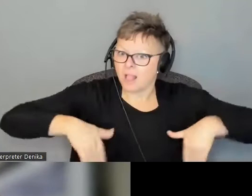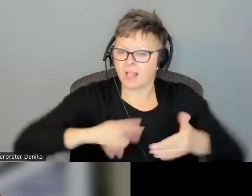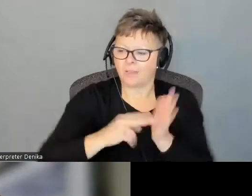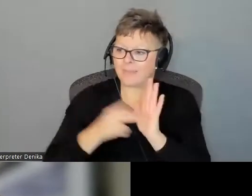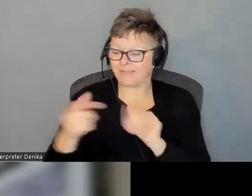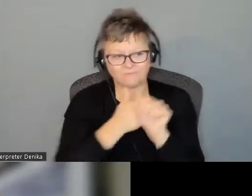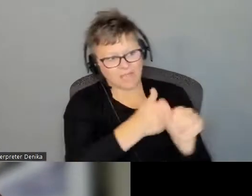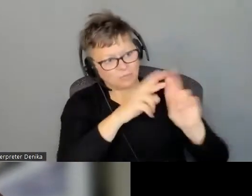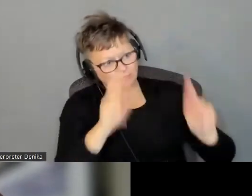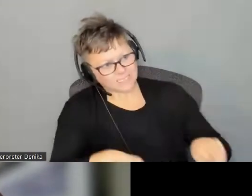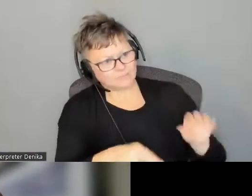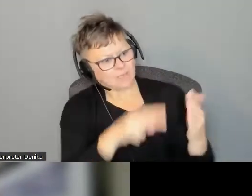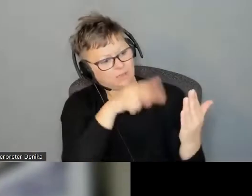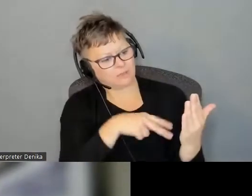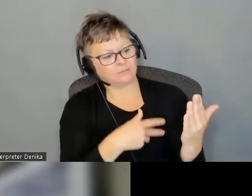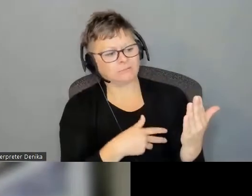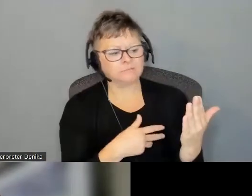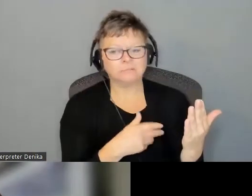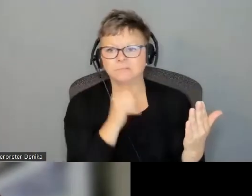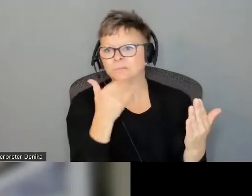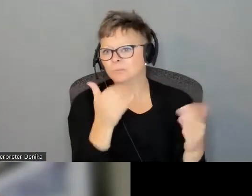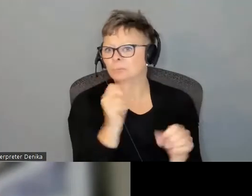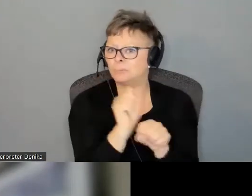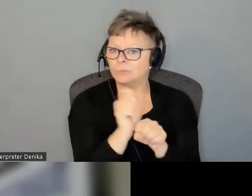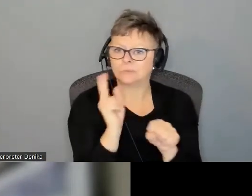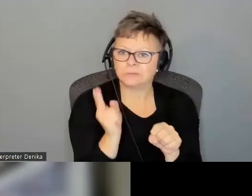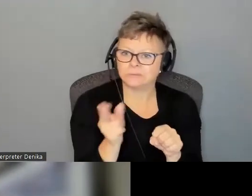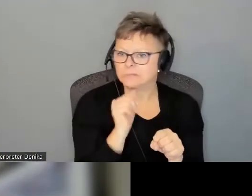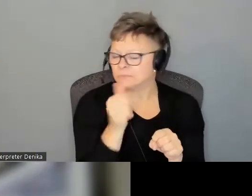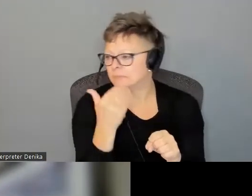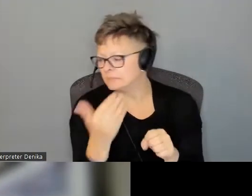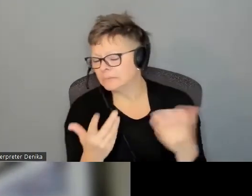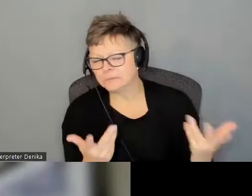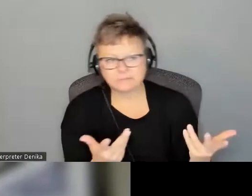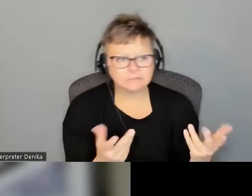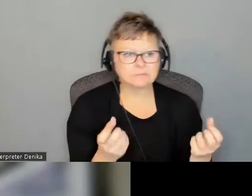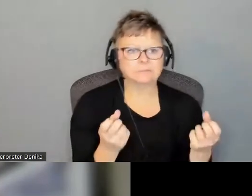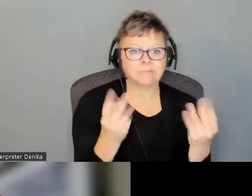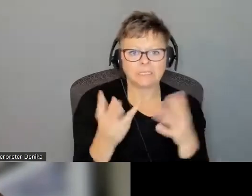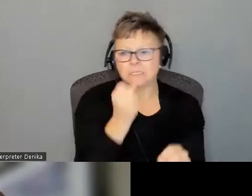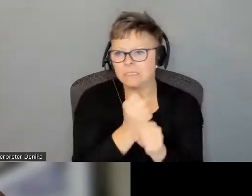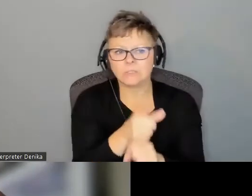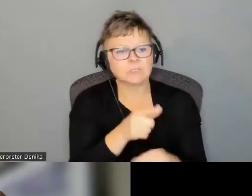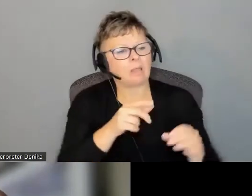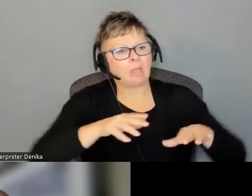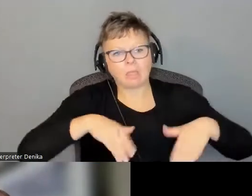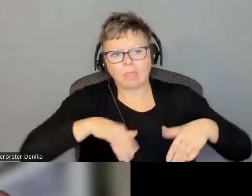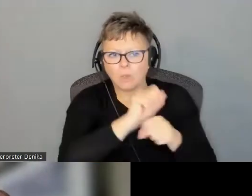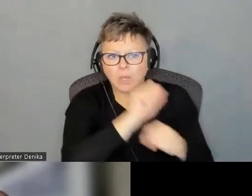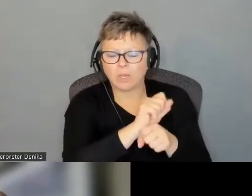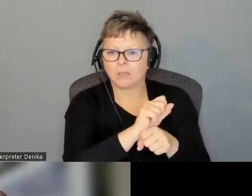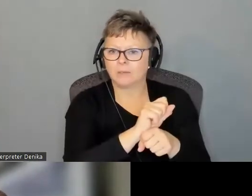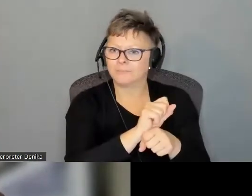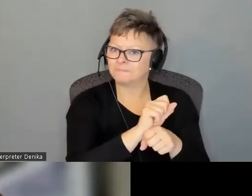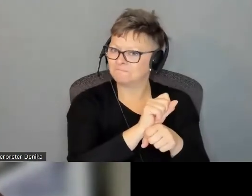someone who didn't have a very good work history, that had just, years where he wasn't employed. And so